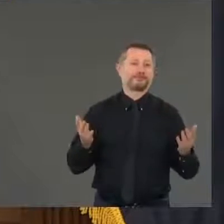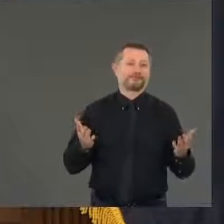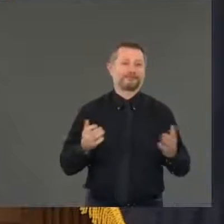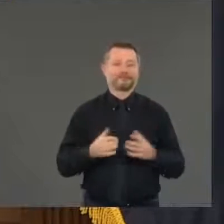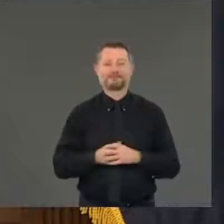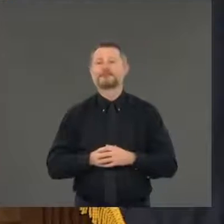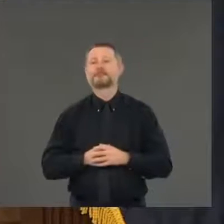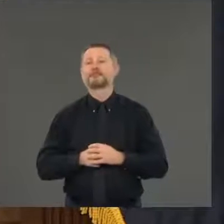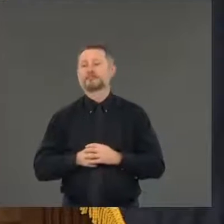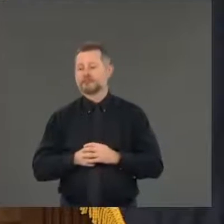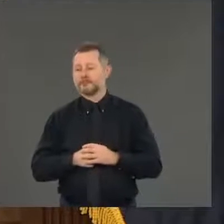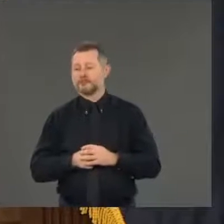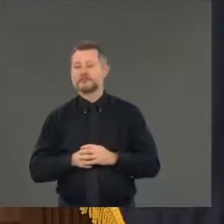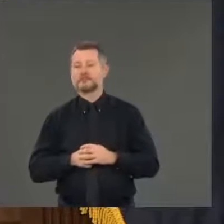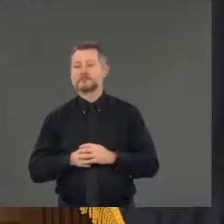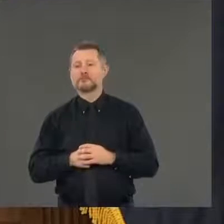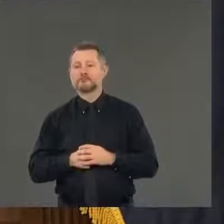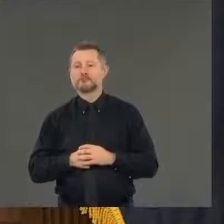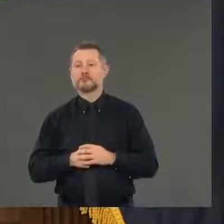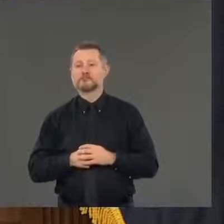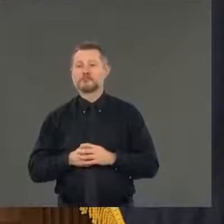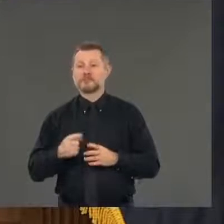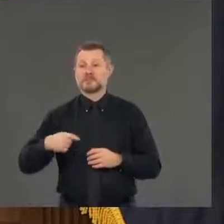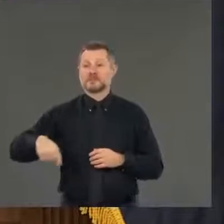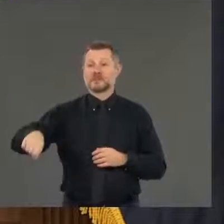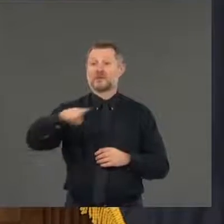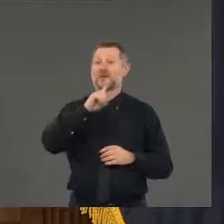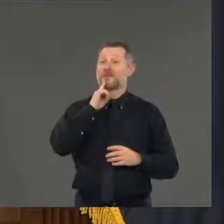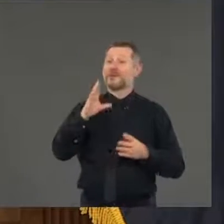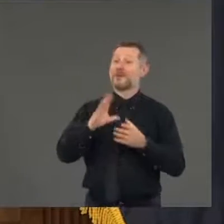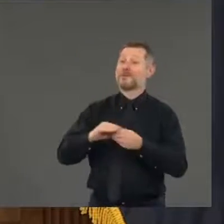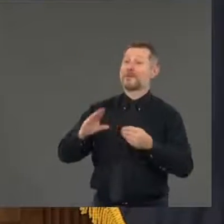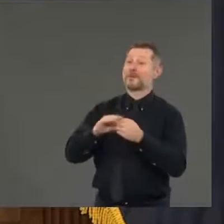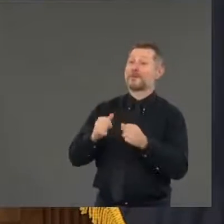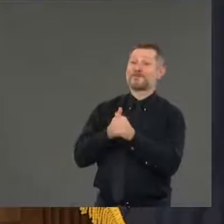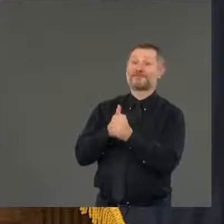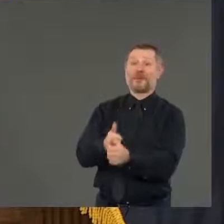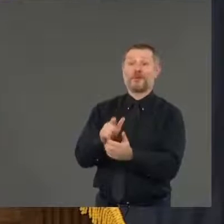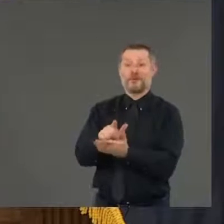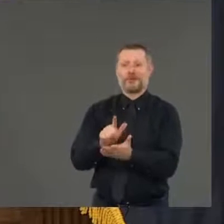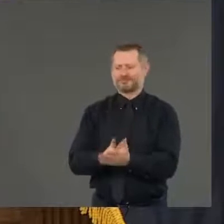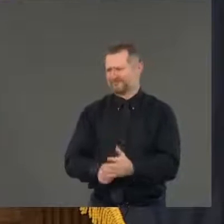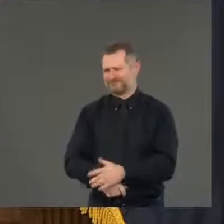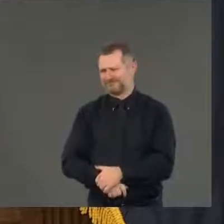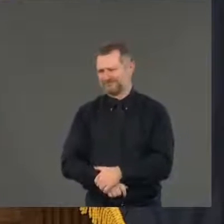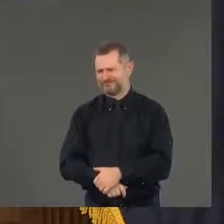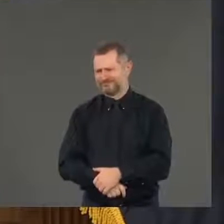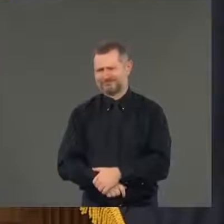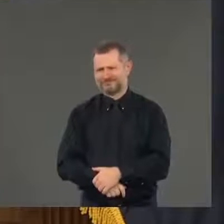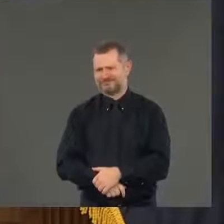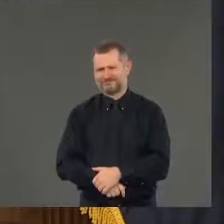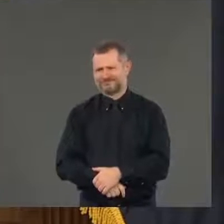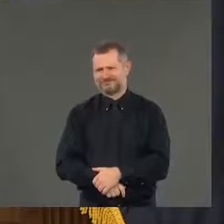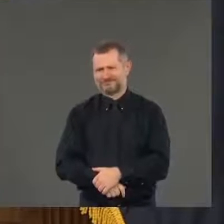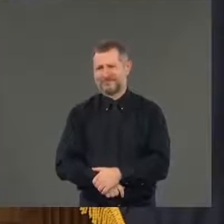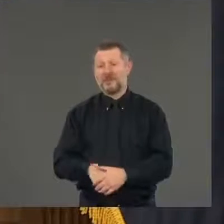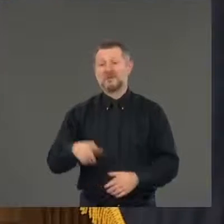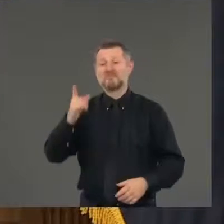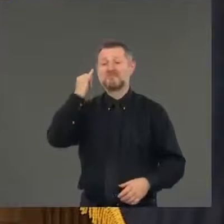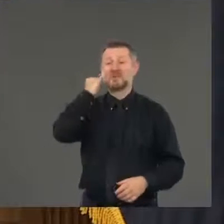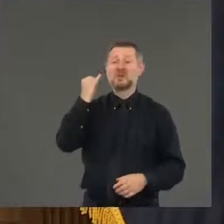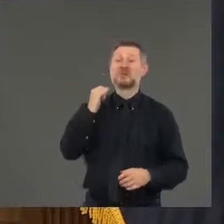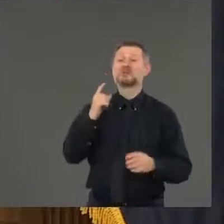But they're not legally binding. You know, somebody tells you you can drive 110 miles an hour